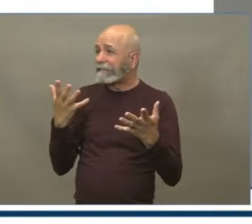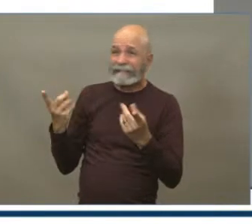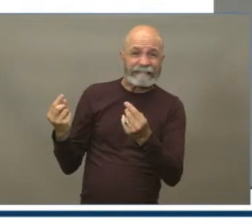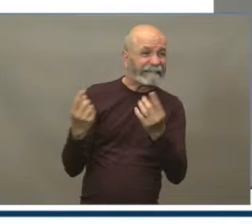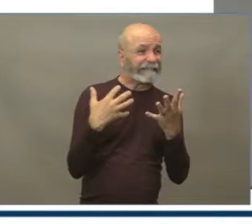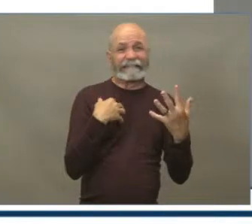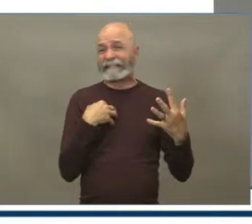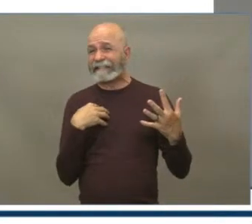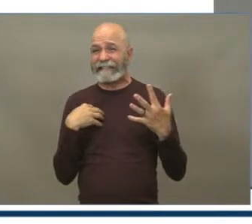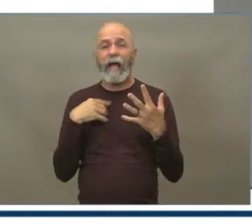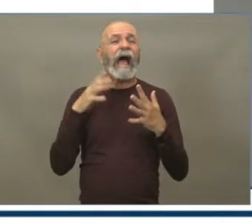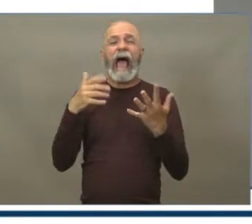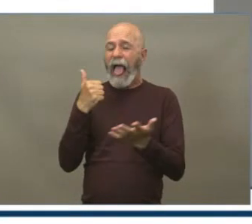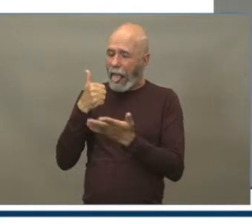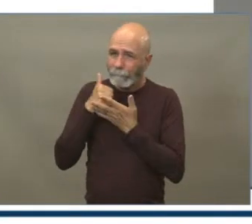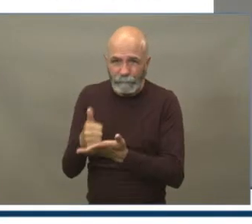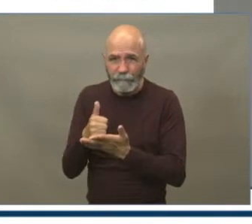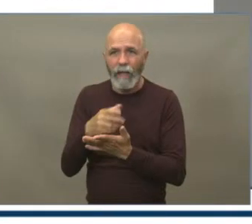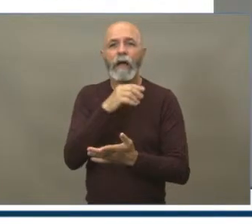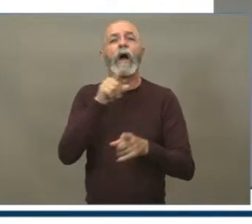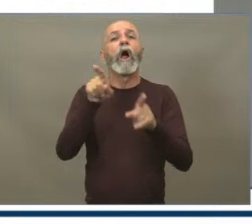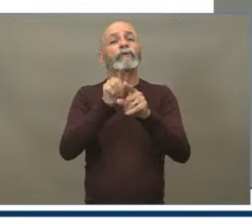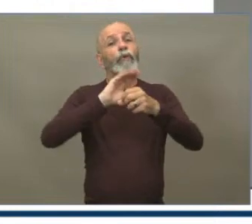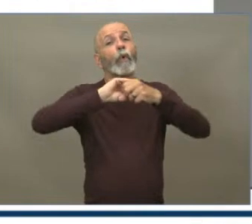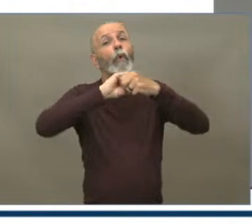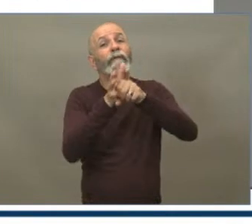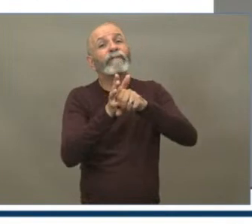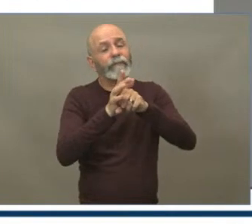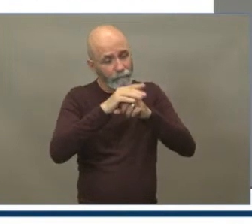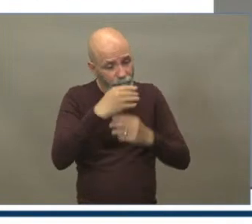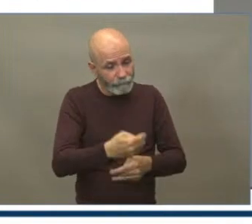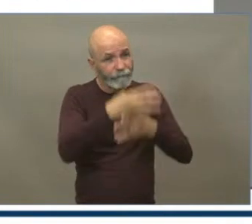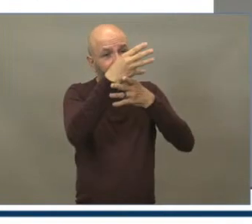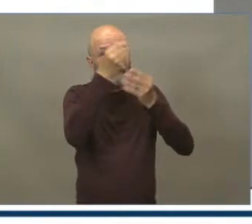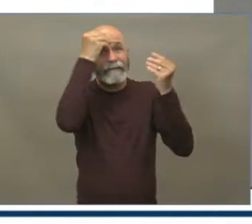information on the COVID website, or you can call